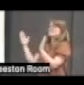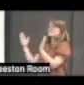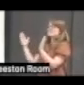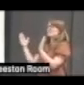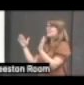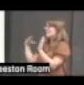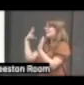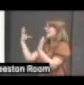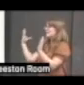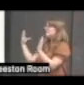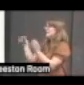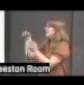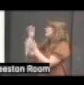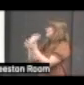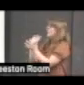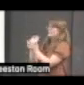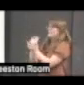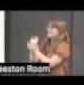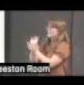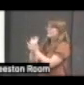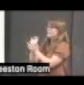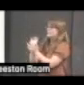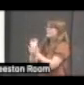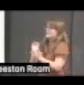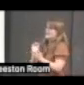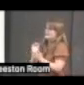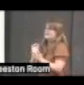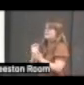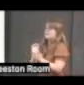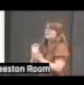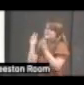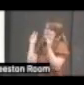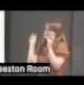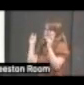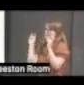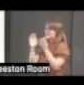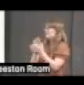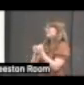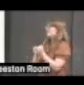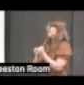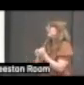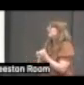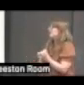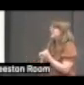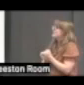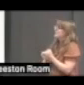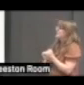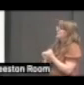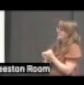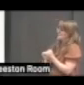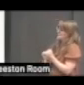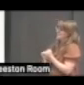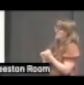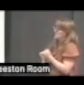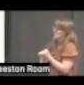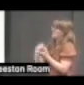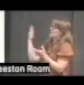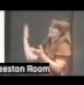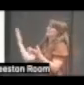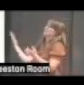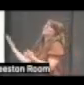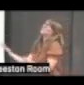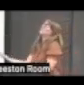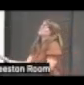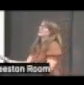successfully penetrated, and the longer they hold, the more successful the breeding is. I don't know if it actually correlates